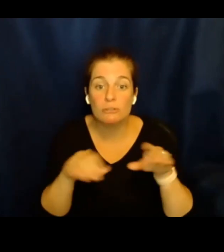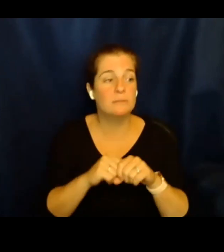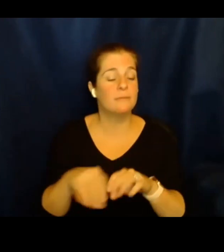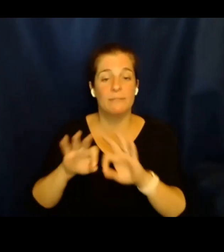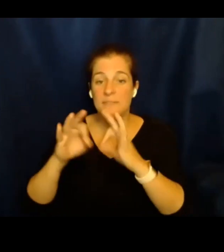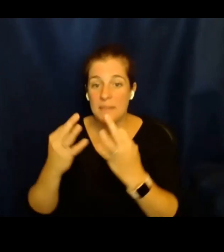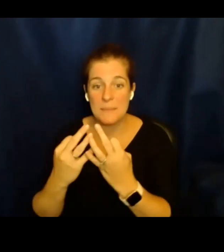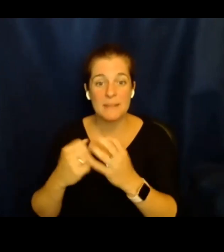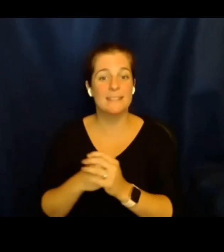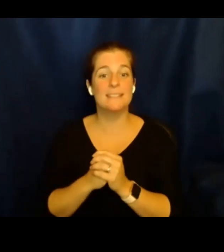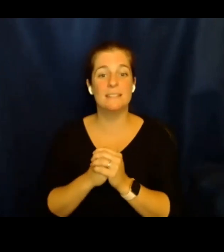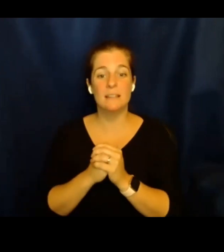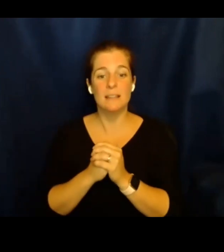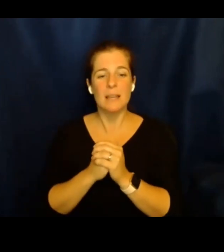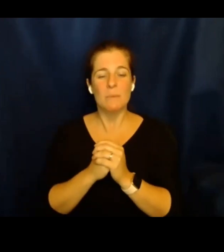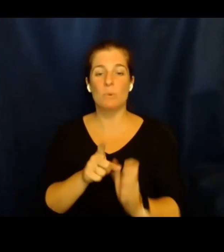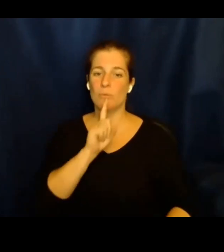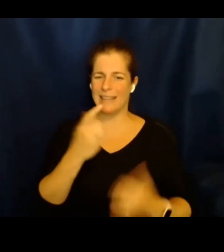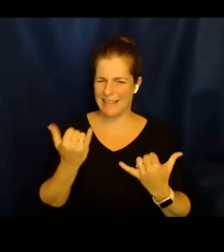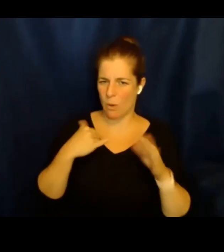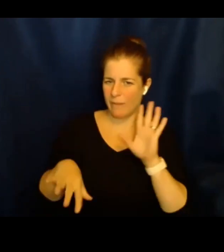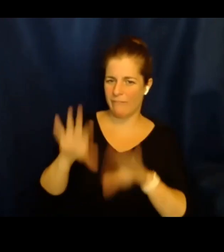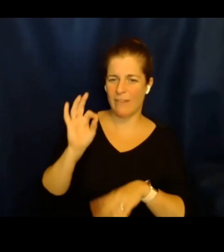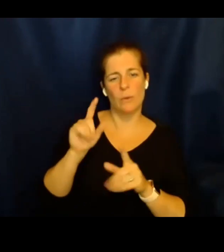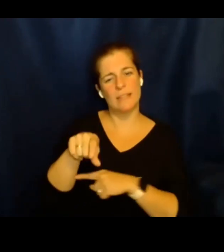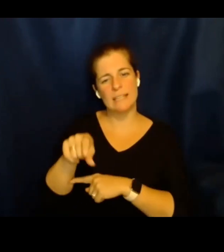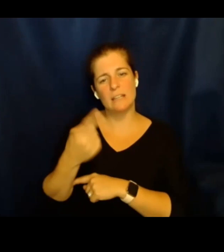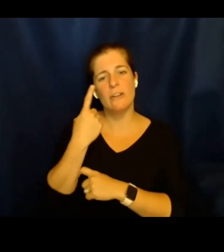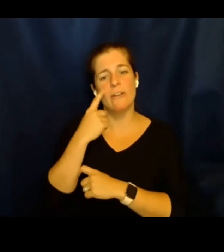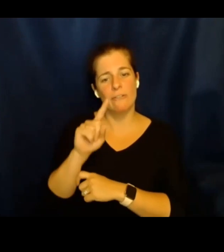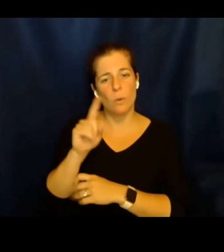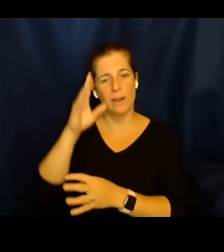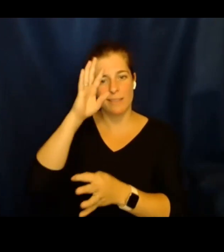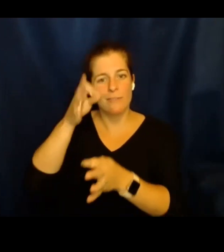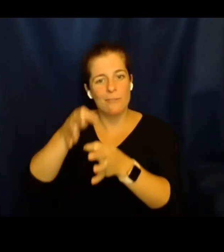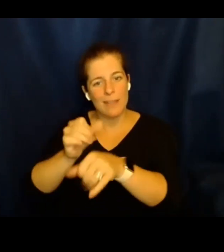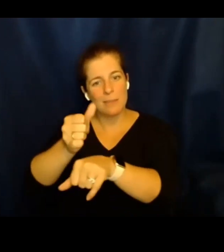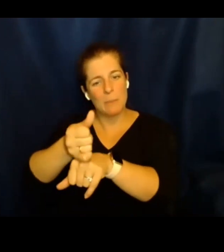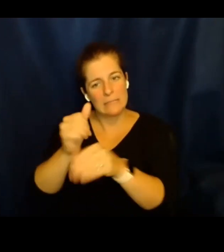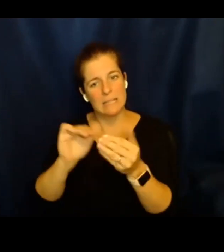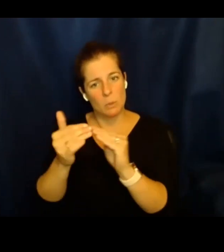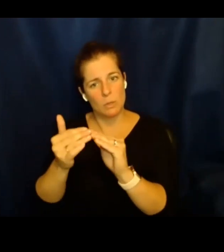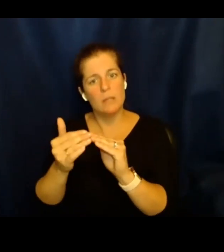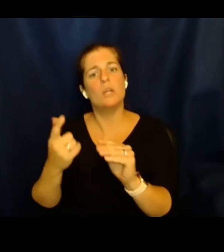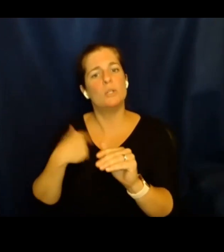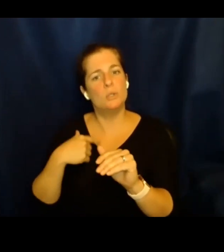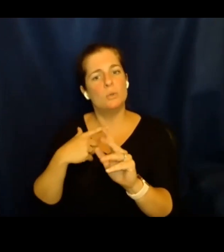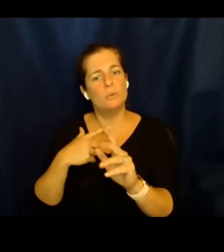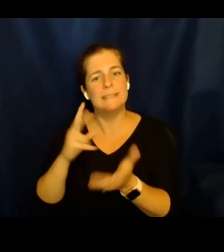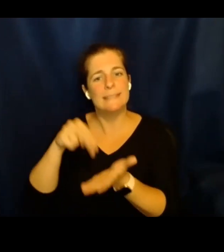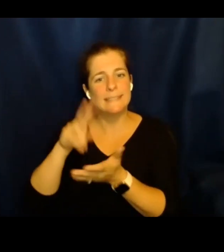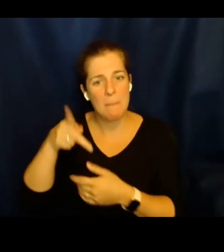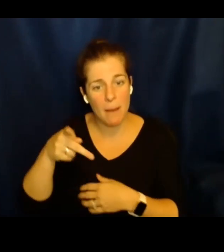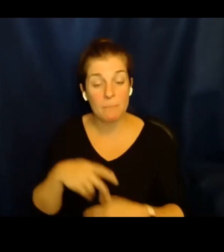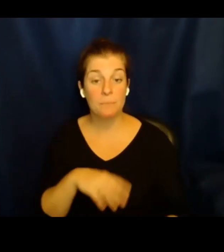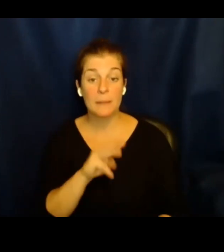And it's just lately that we've discovered the need for the faith community to take a step further. Ms. Margaret said something quite